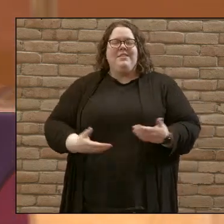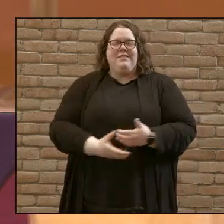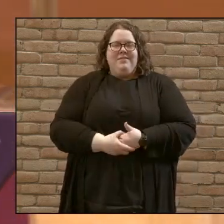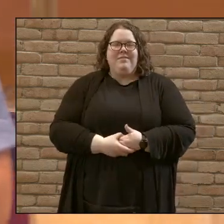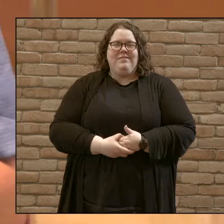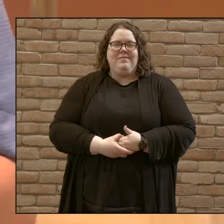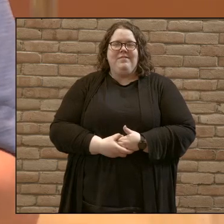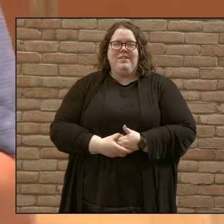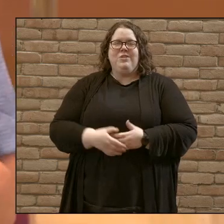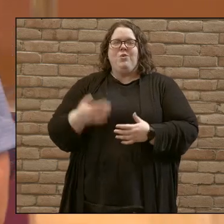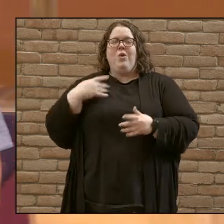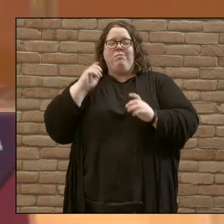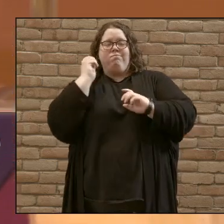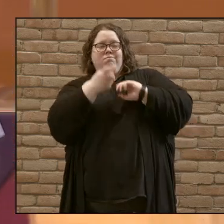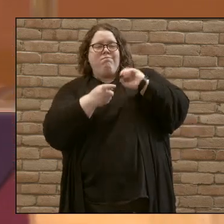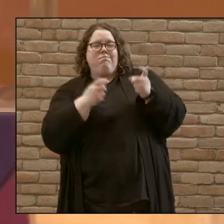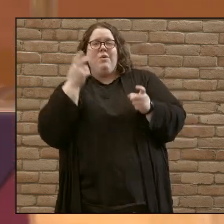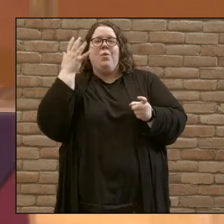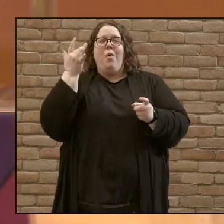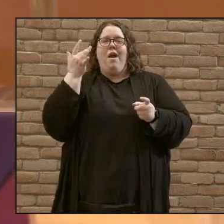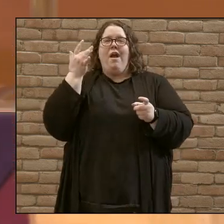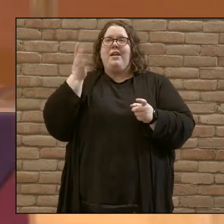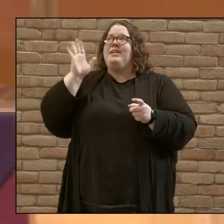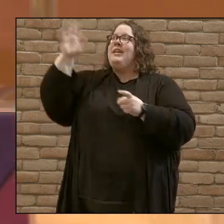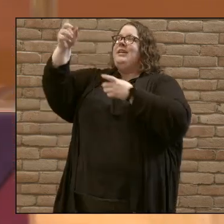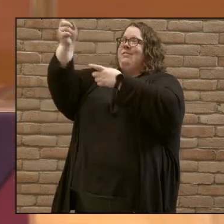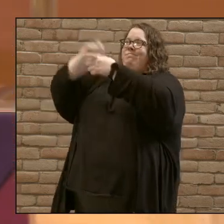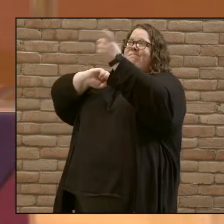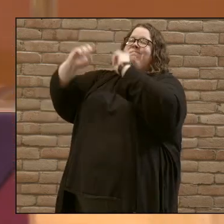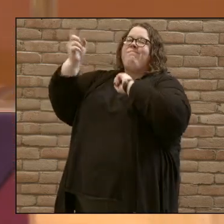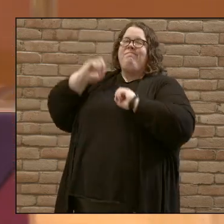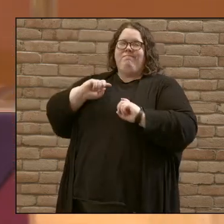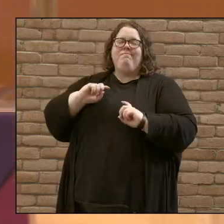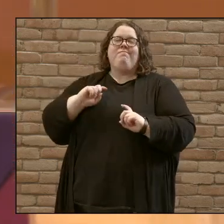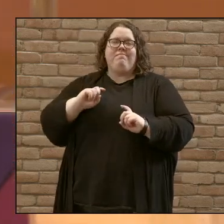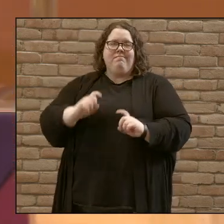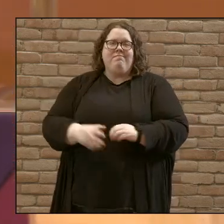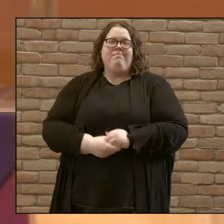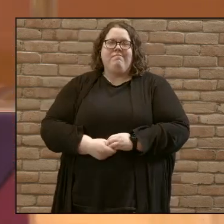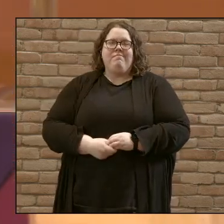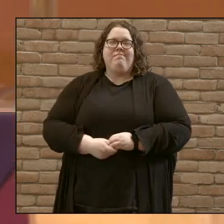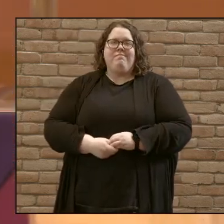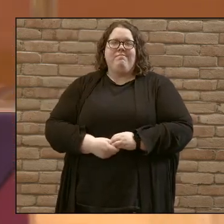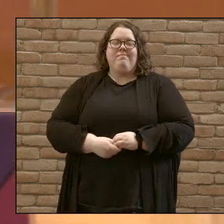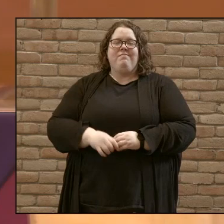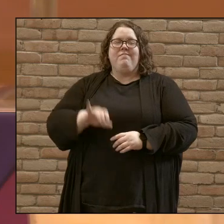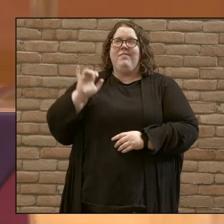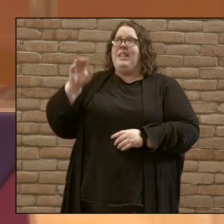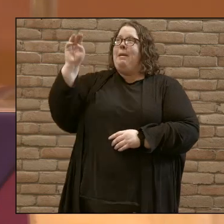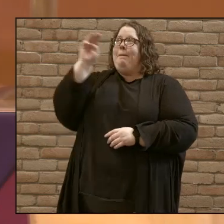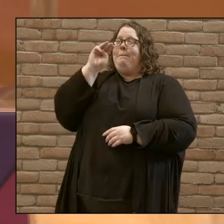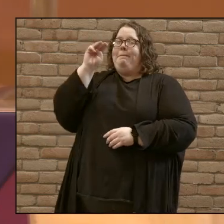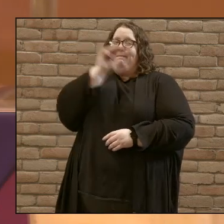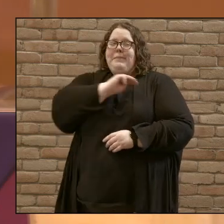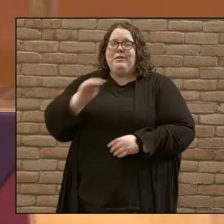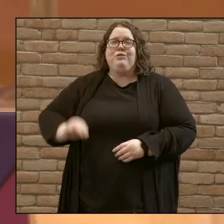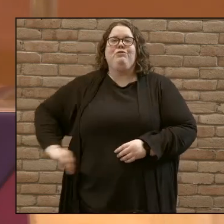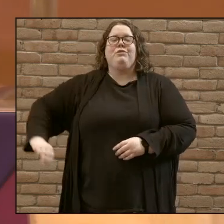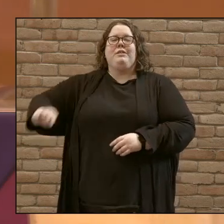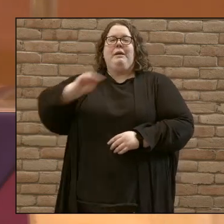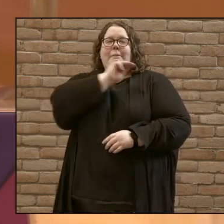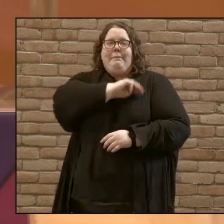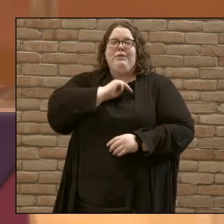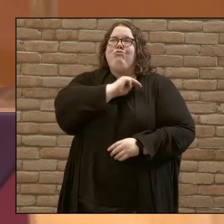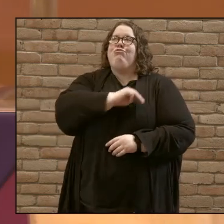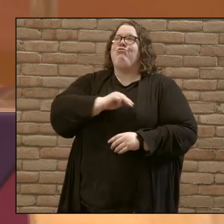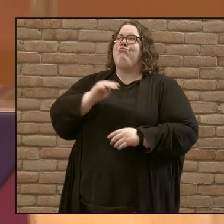of our God that we give back generously to the mission and to the ministry of his kingdom here on this earth